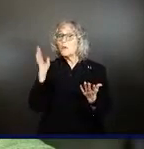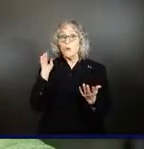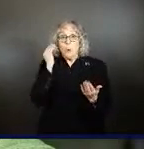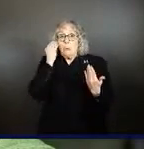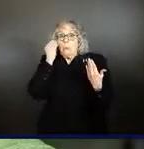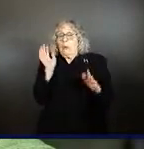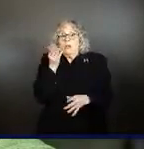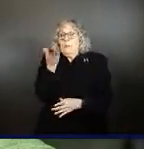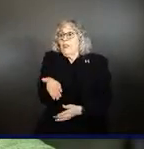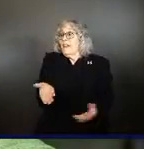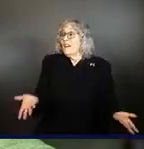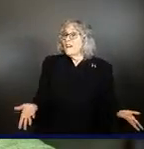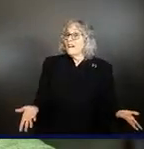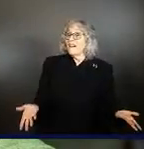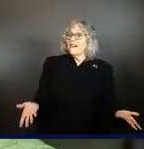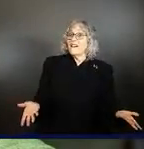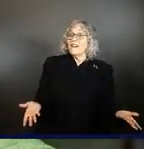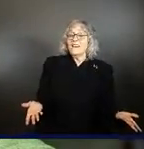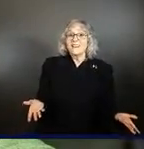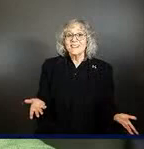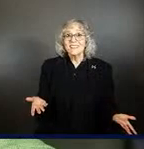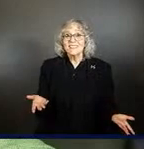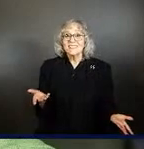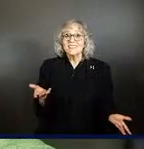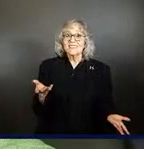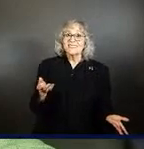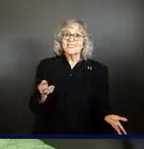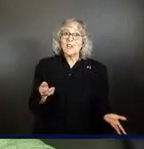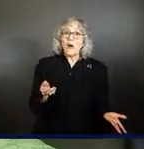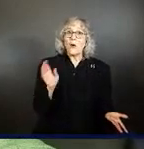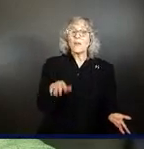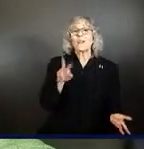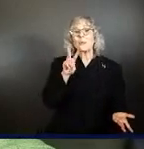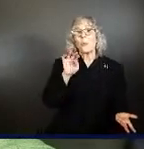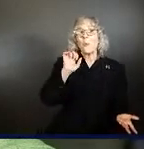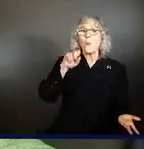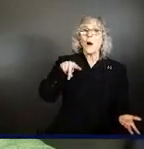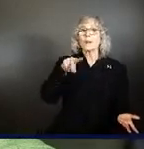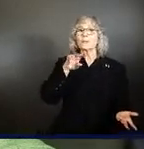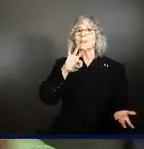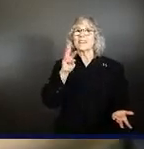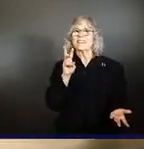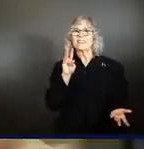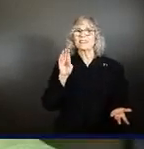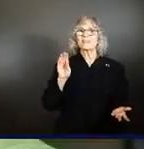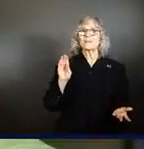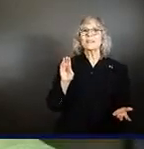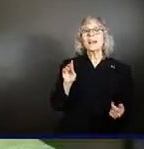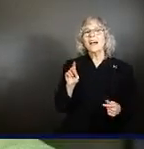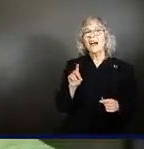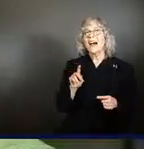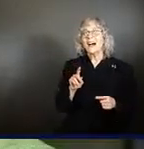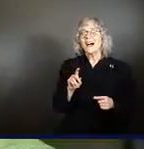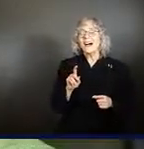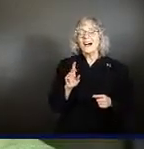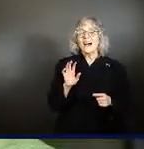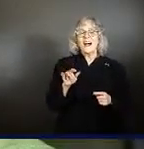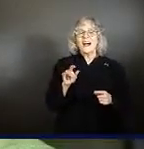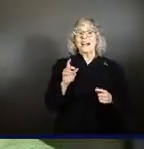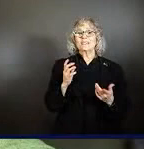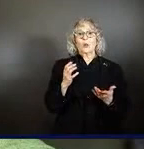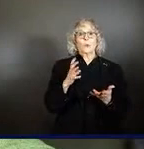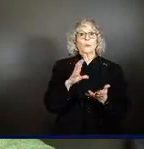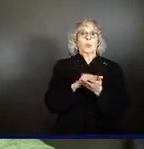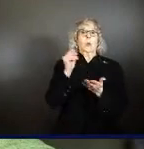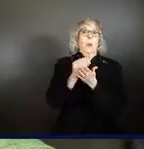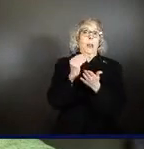before. And that was exactly the case with WASP 96b. So I think it teaches us a lesson. And I tell you, we have people from